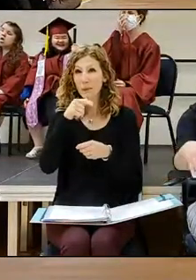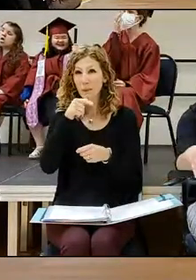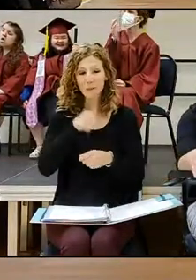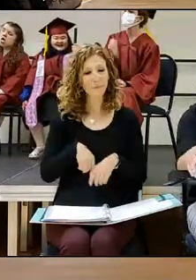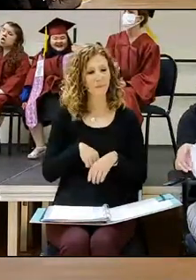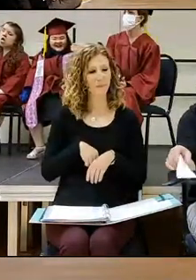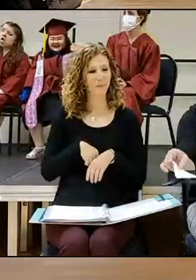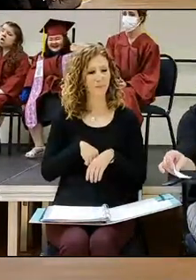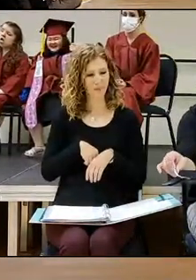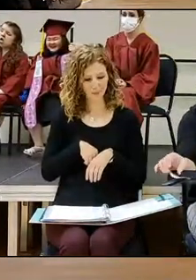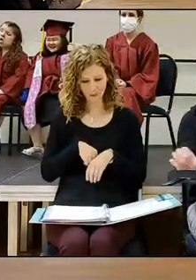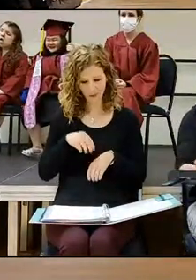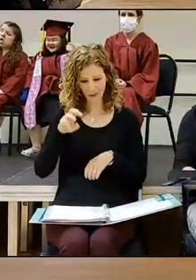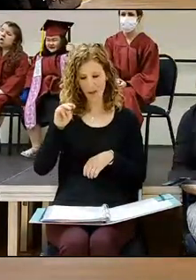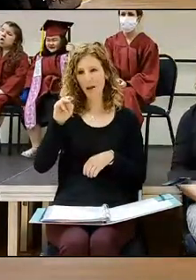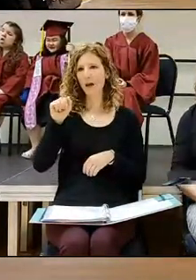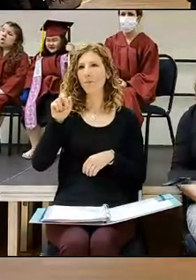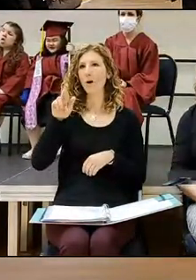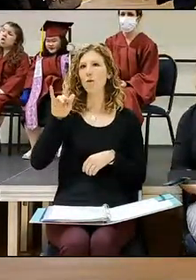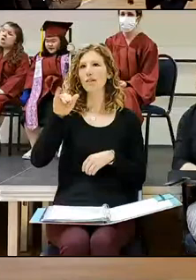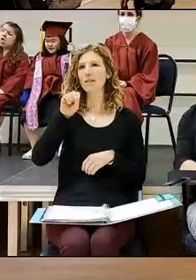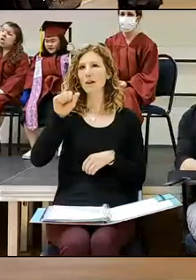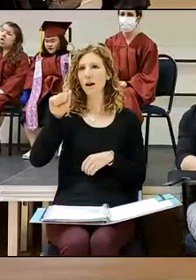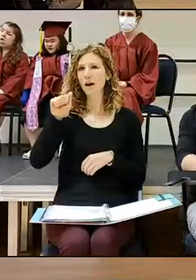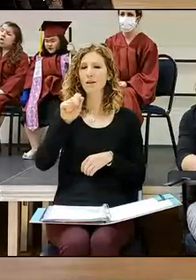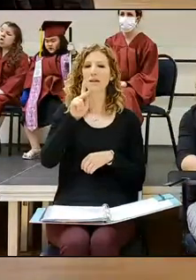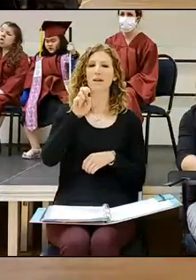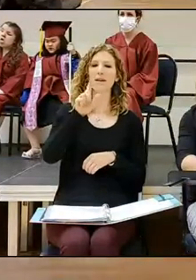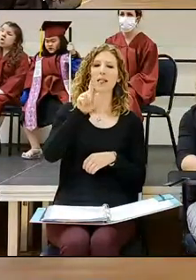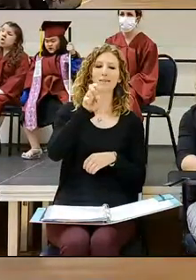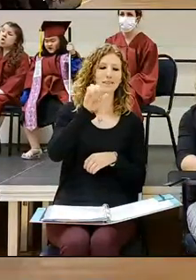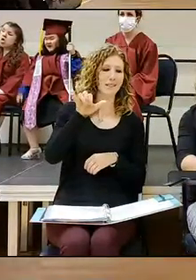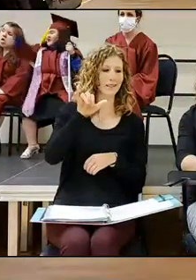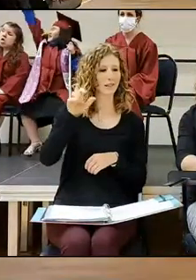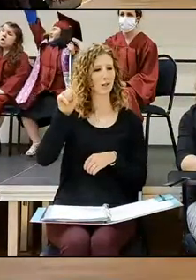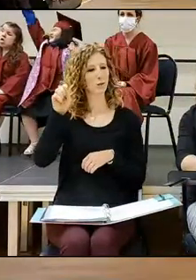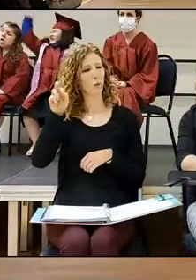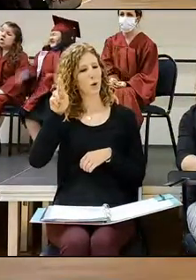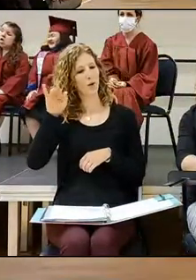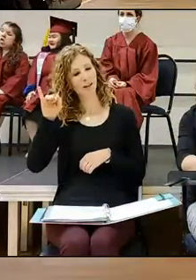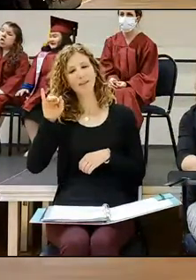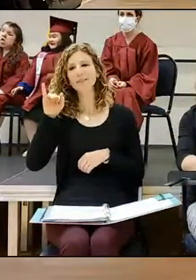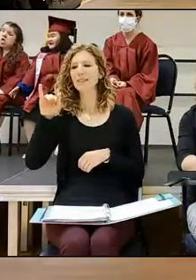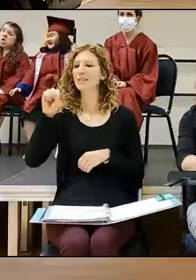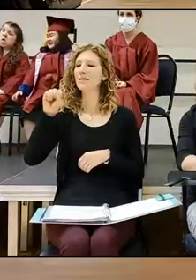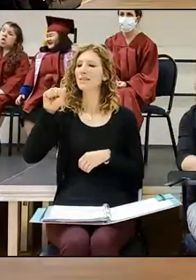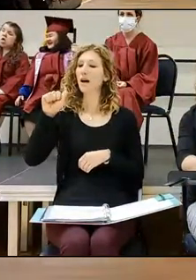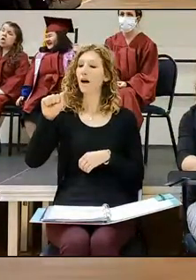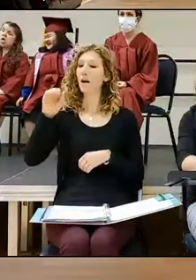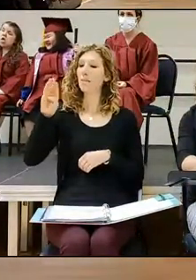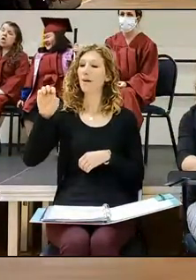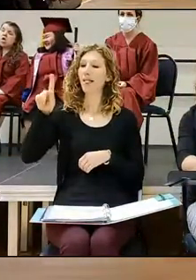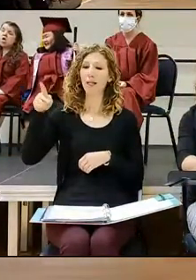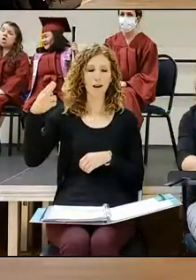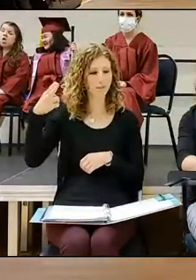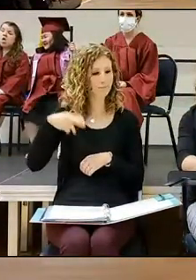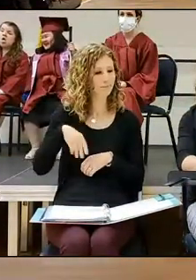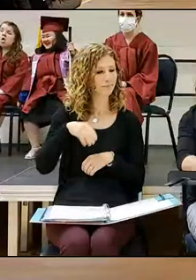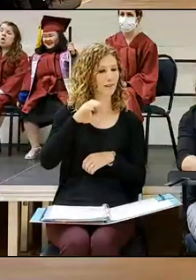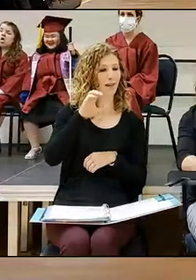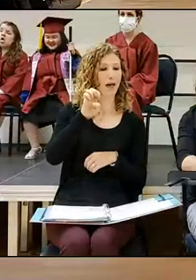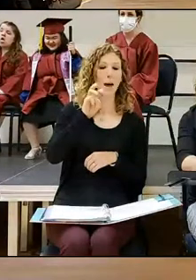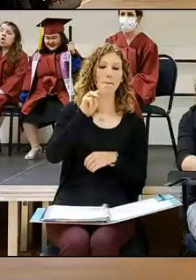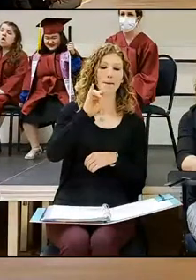students. Marissa, Kelsey, Tori, Isabella, Emily, Cameron,